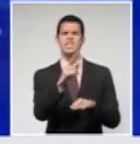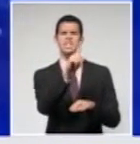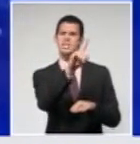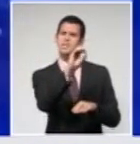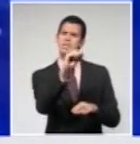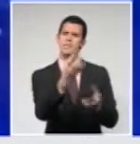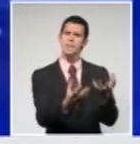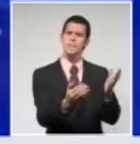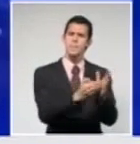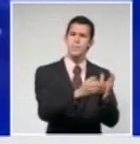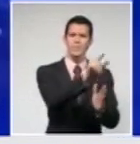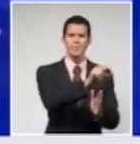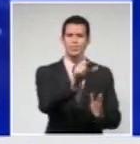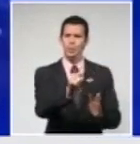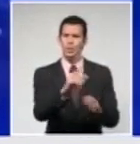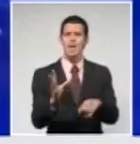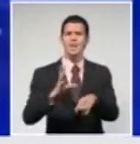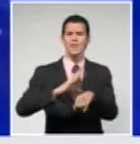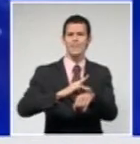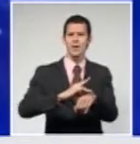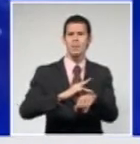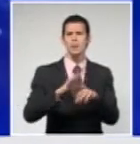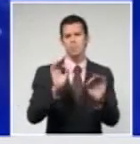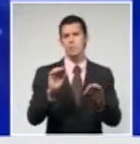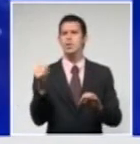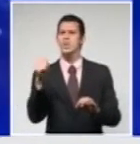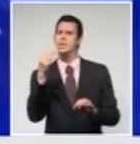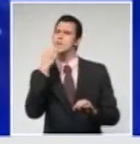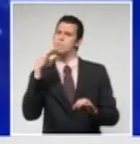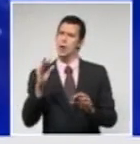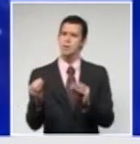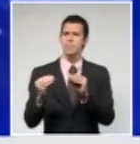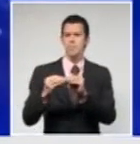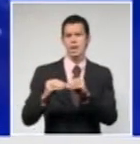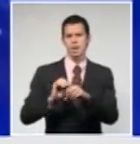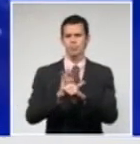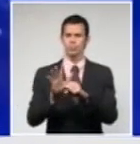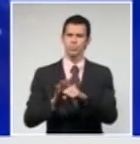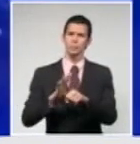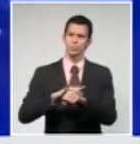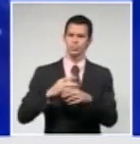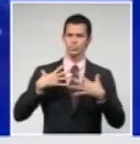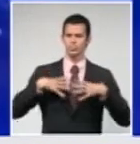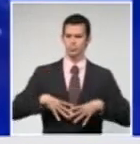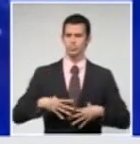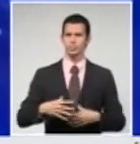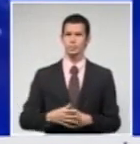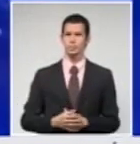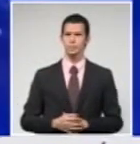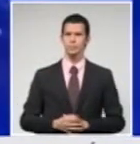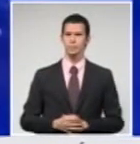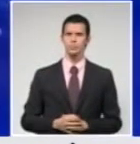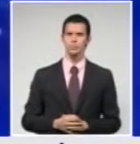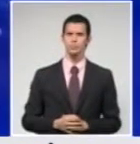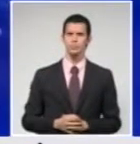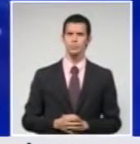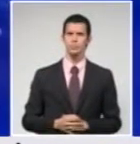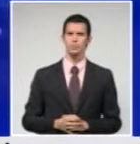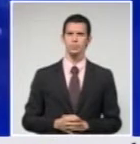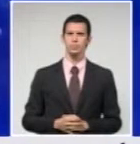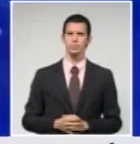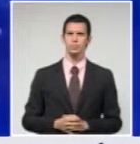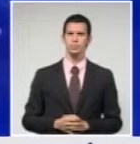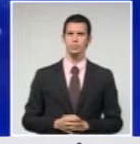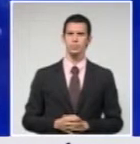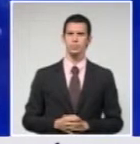48.51. Sancti Spiritus follows with 31.76, then Havana